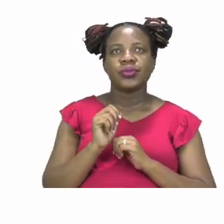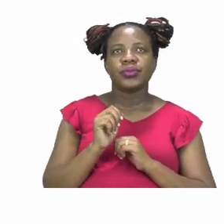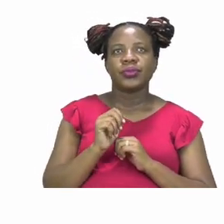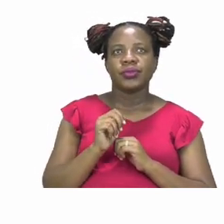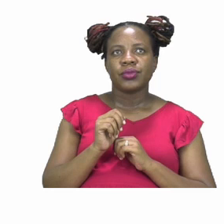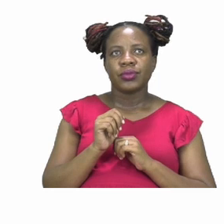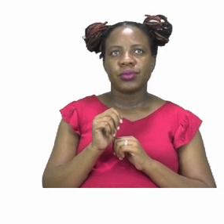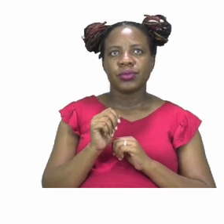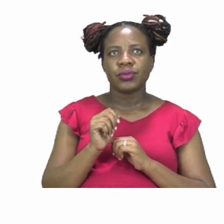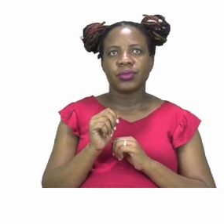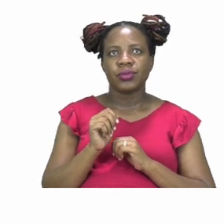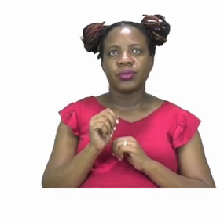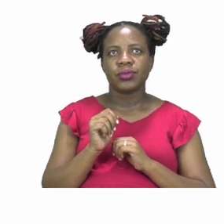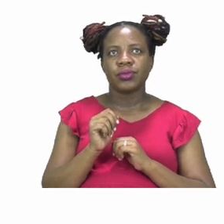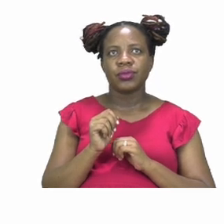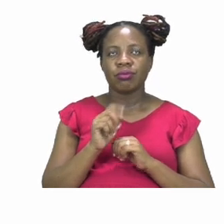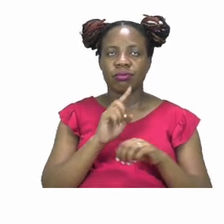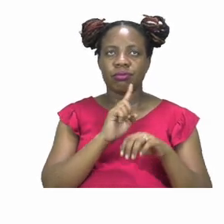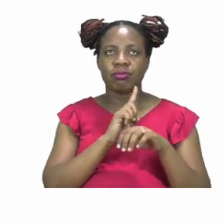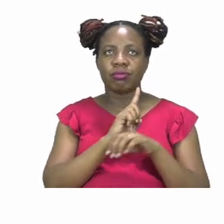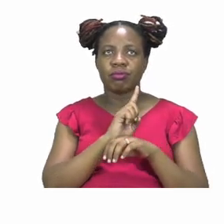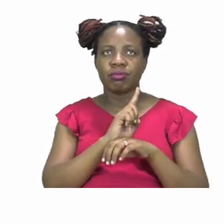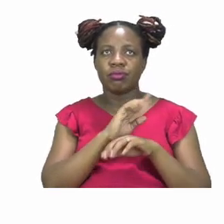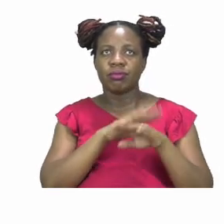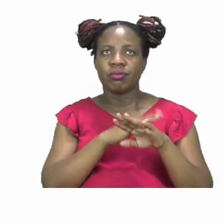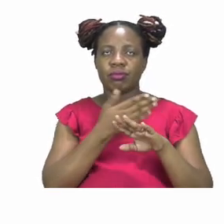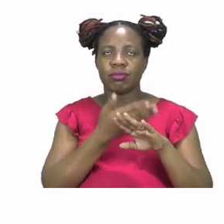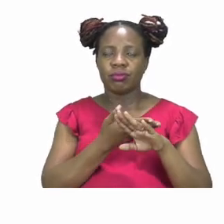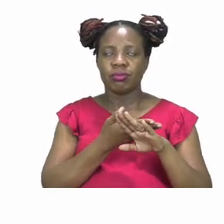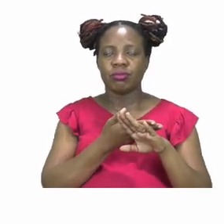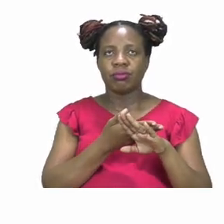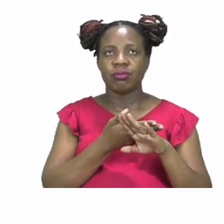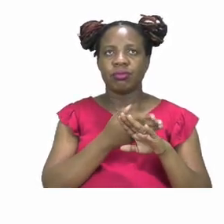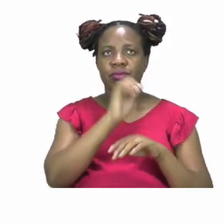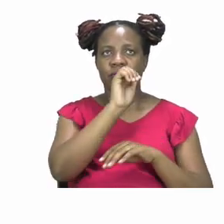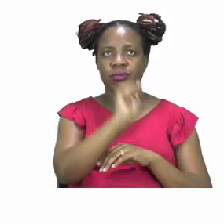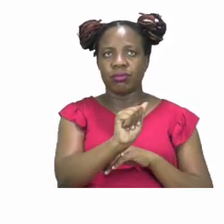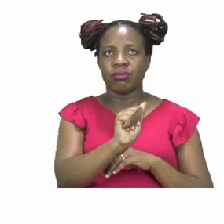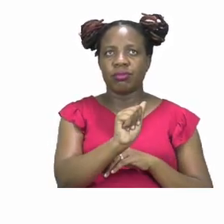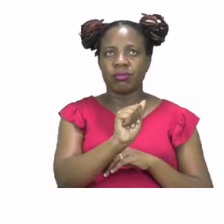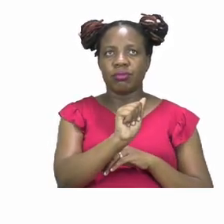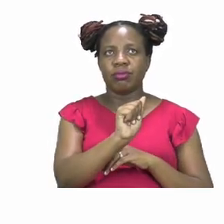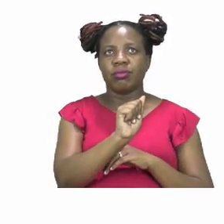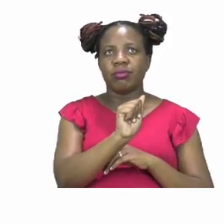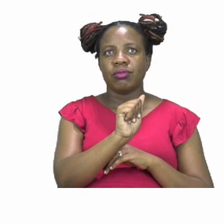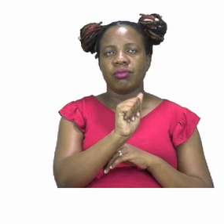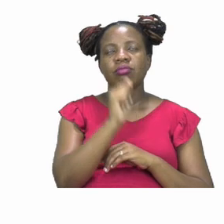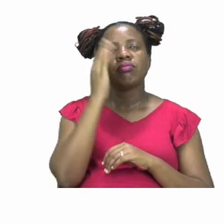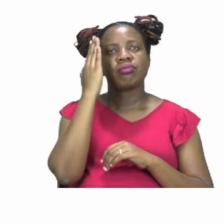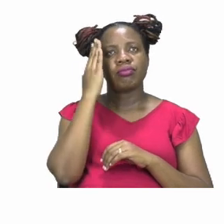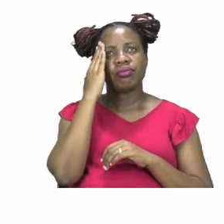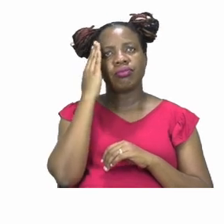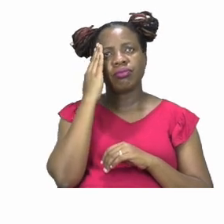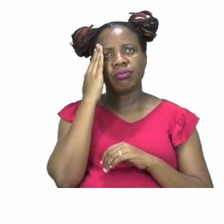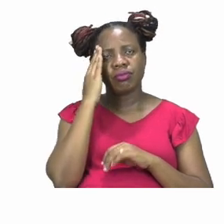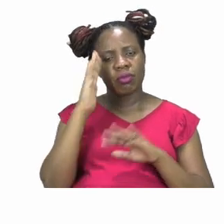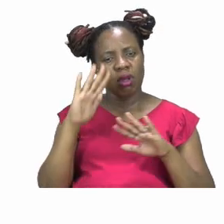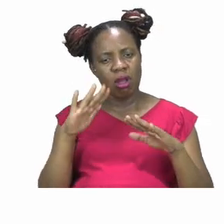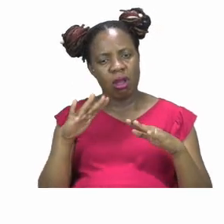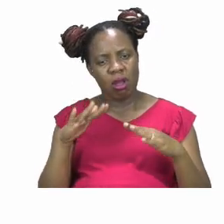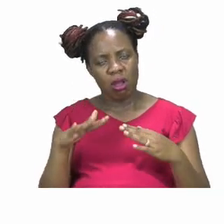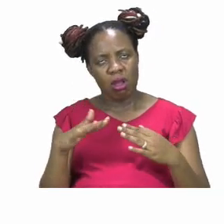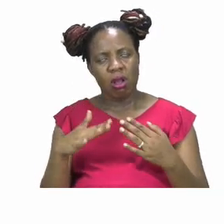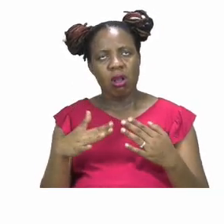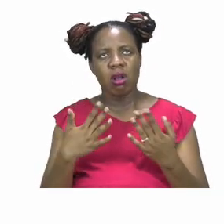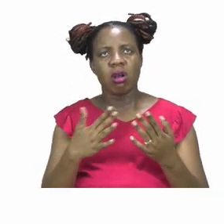do the first example together, which is A, so that you can see how you have to put